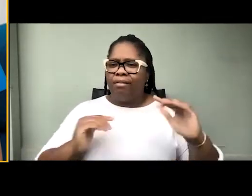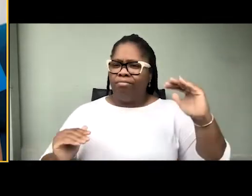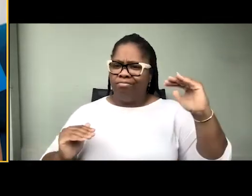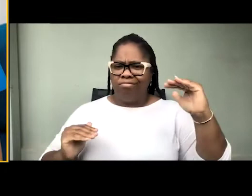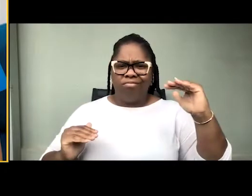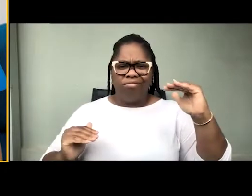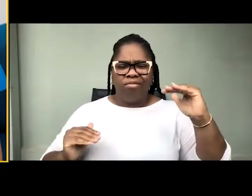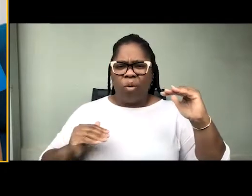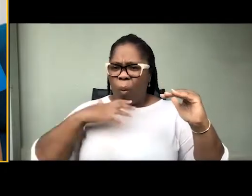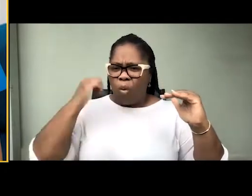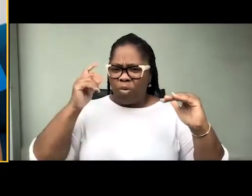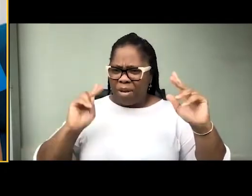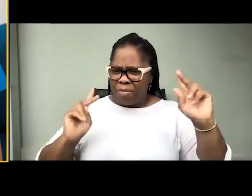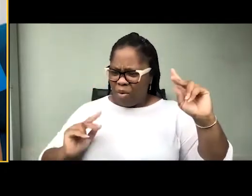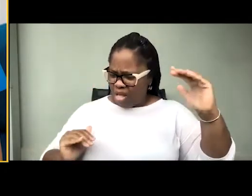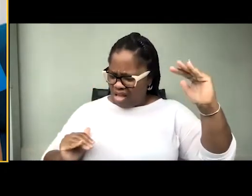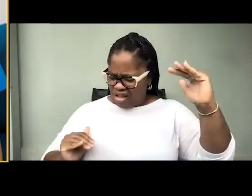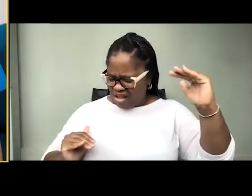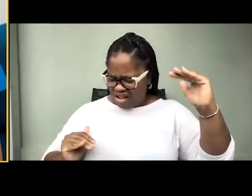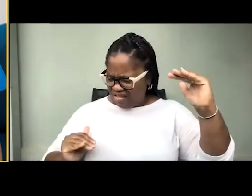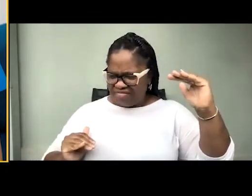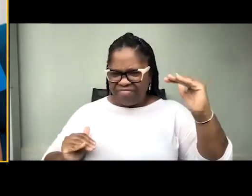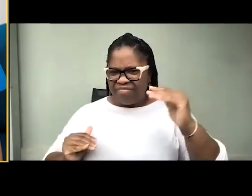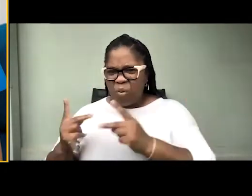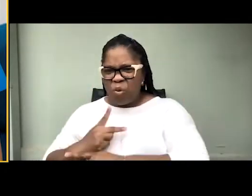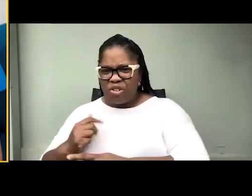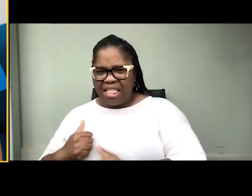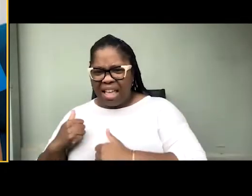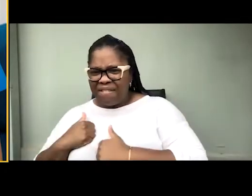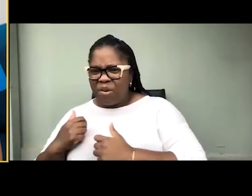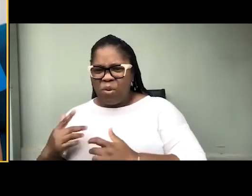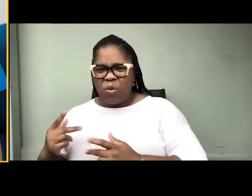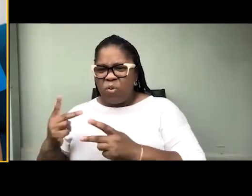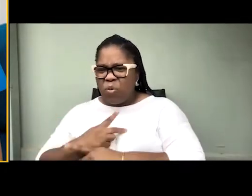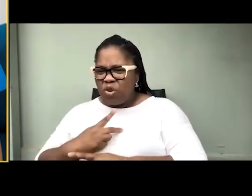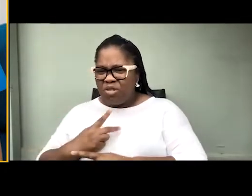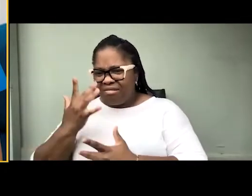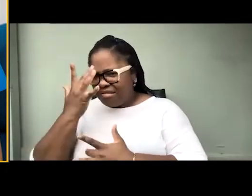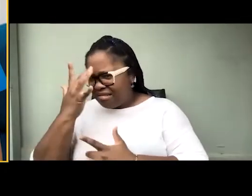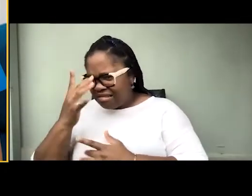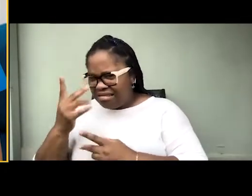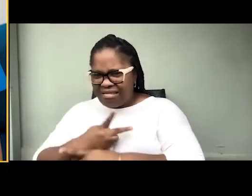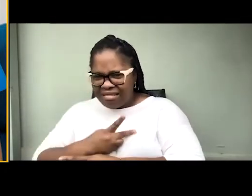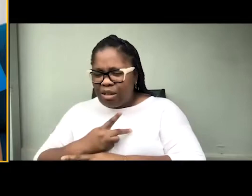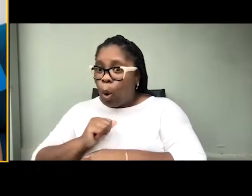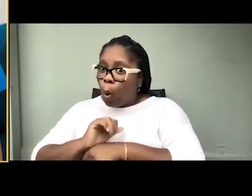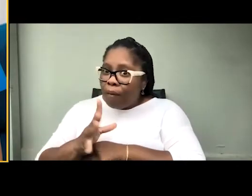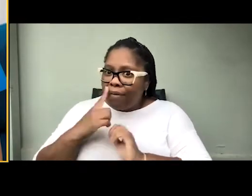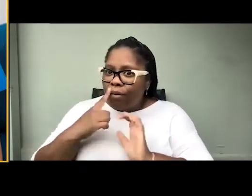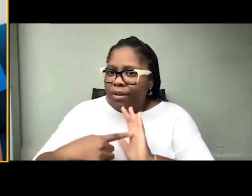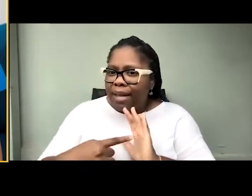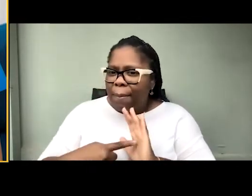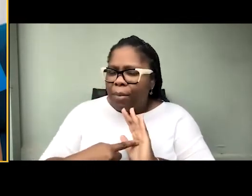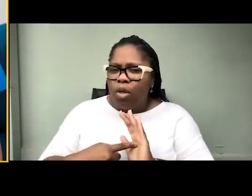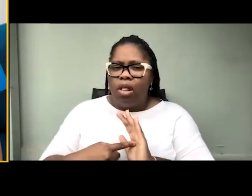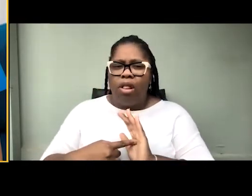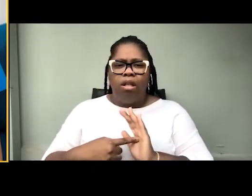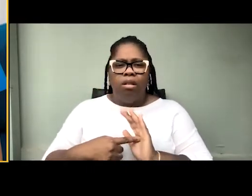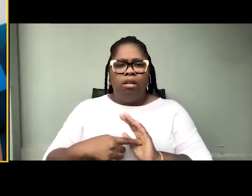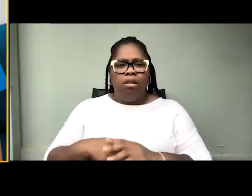and increase our life expectancy. I mentioned before, we are taking a life expectancy hit during COVID, so we do have a lot